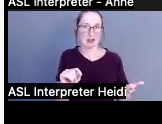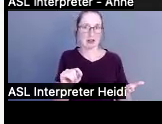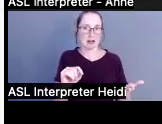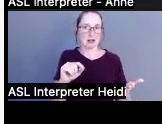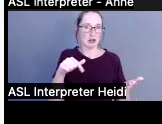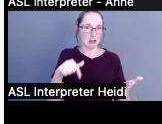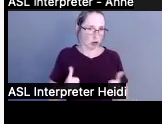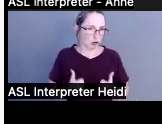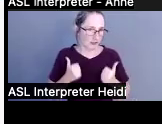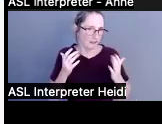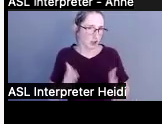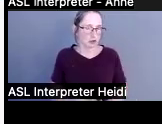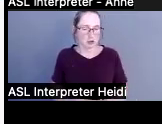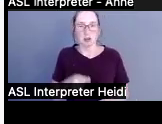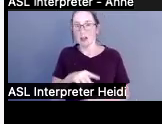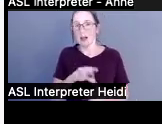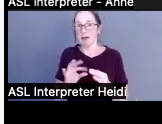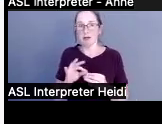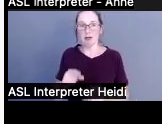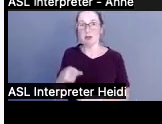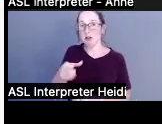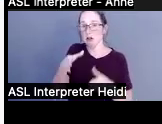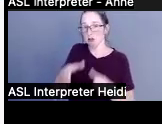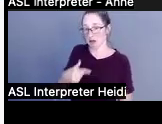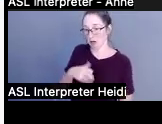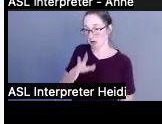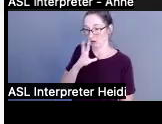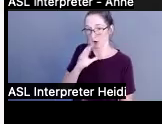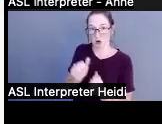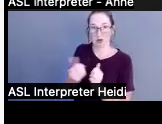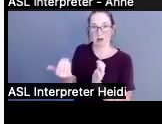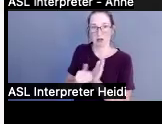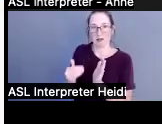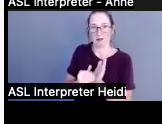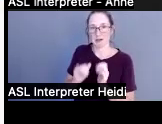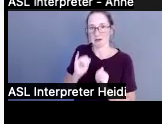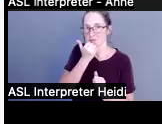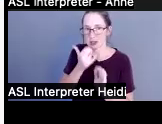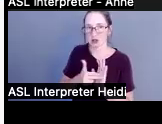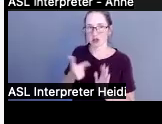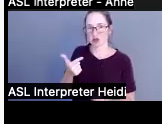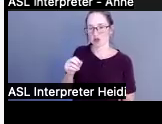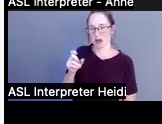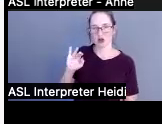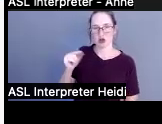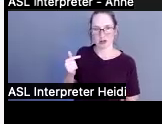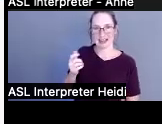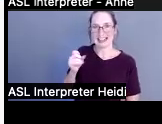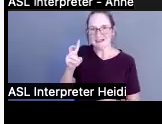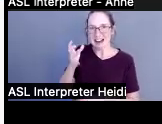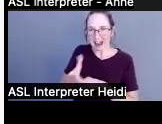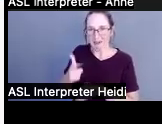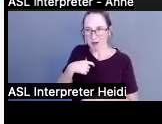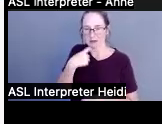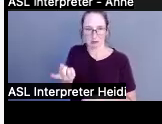queer survivors. And they said, the person I was talking to kept misgendering me, even after I said